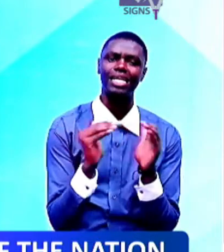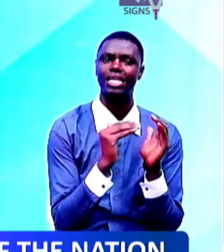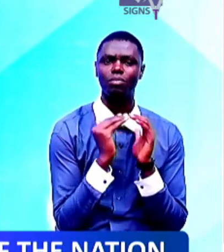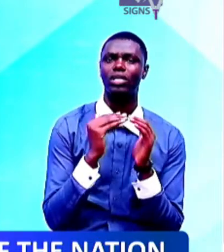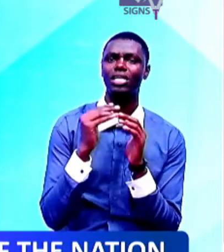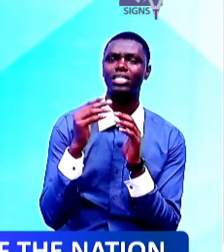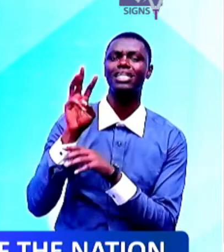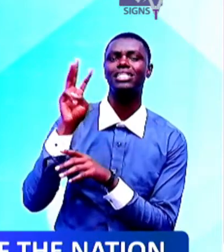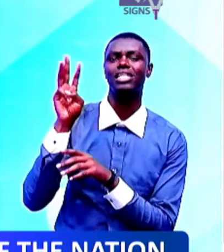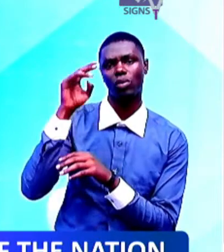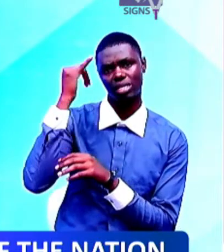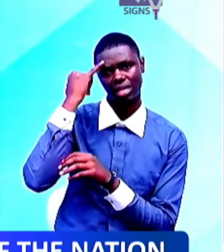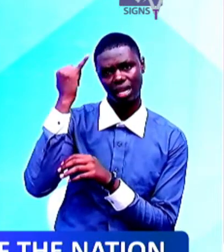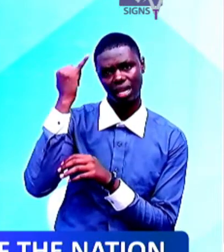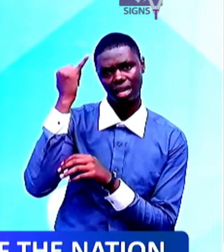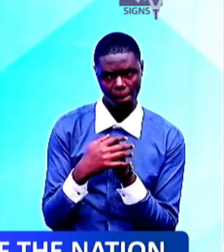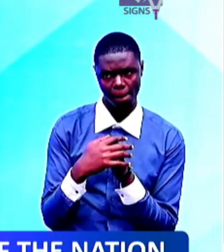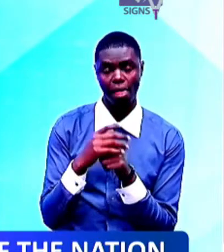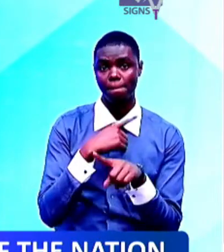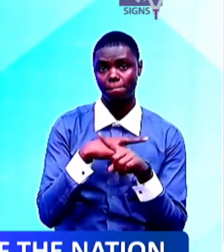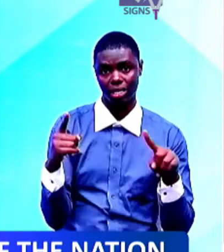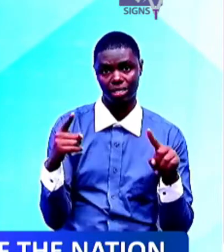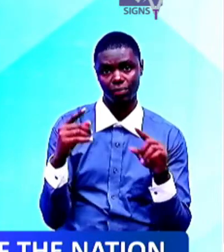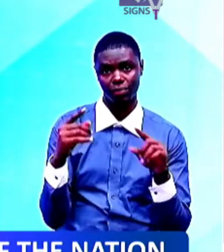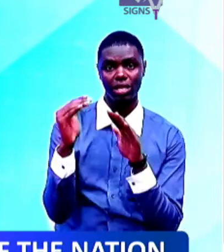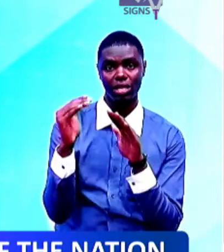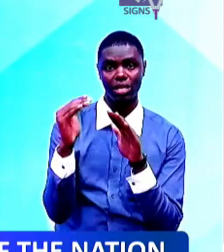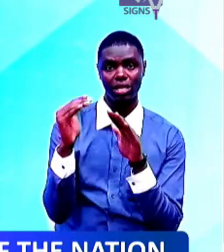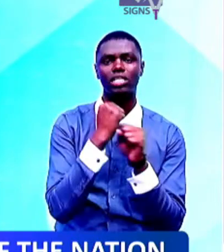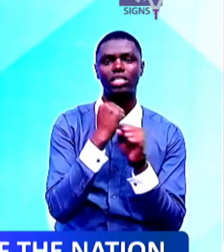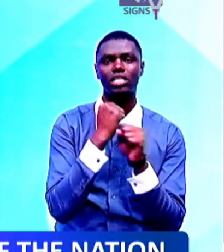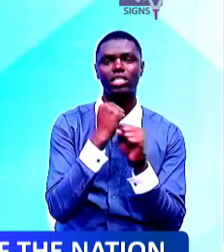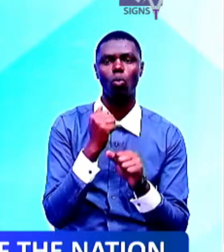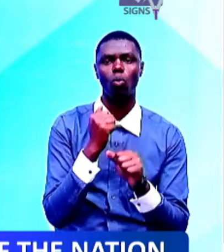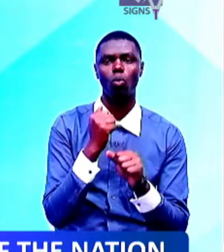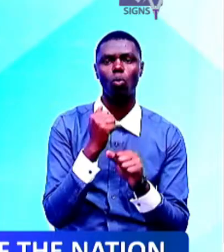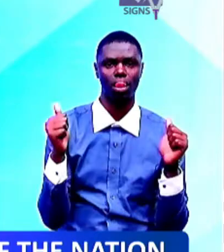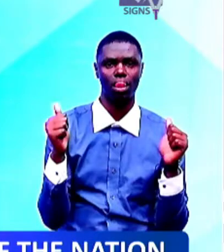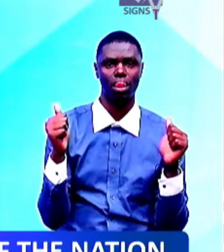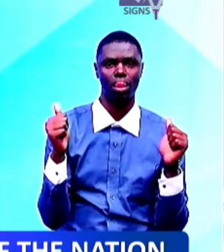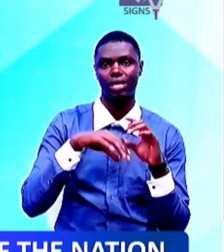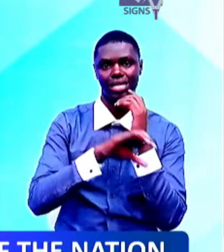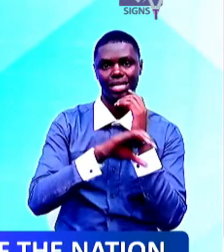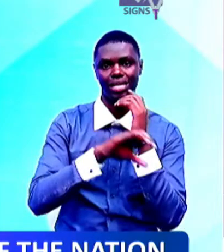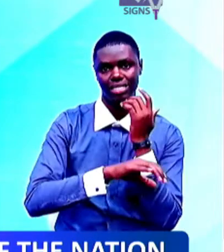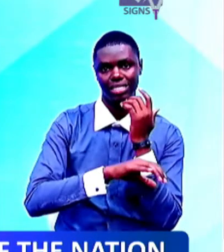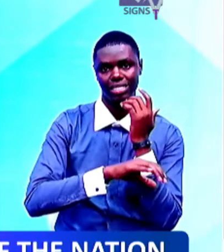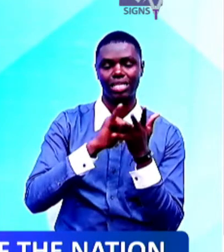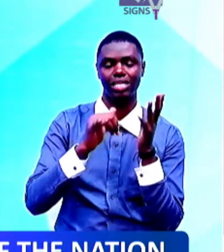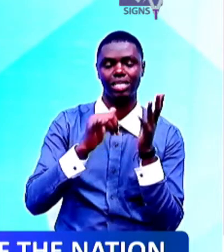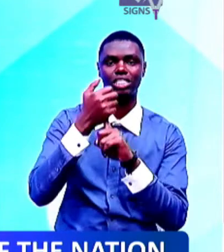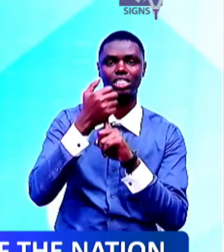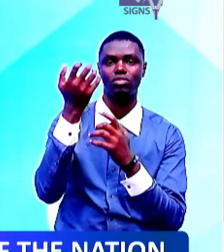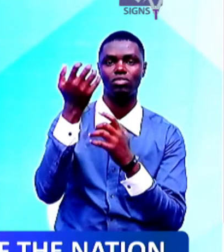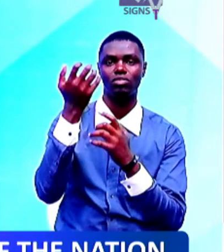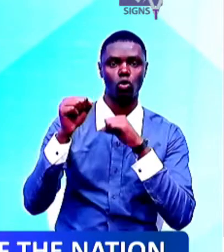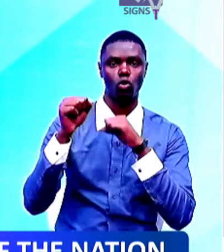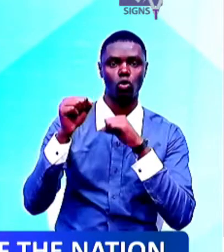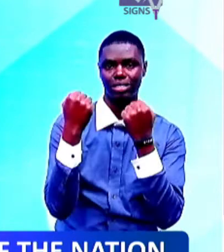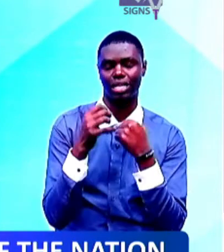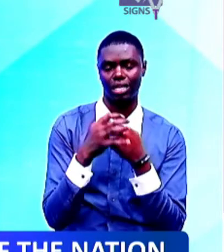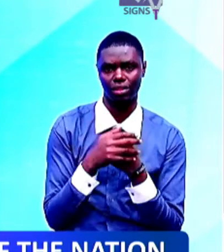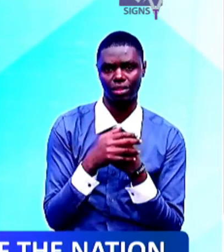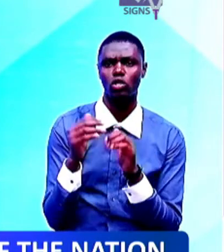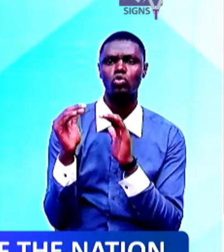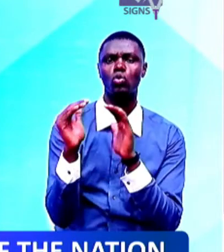Western ideology, Western idea. But democracy works well in countries that have already achieved the economic strength. So